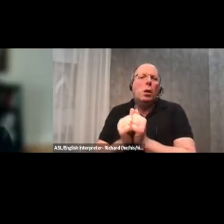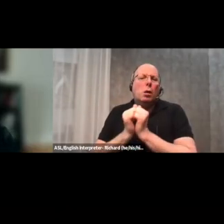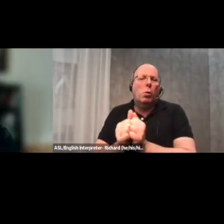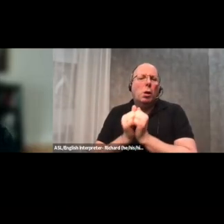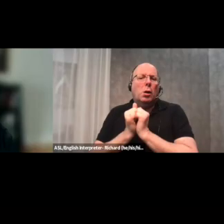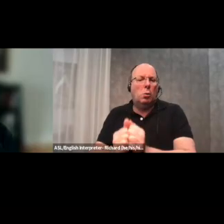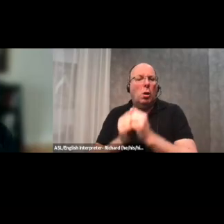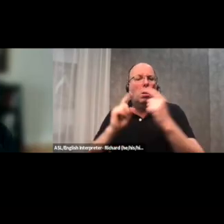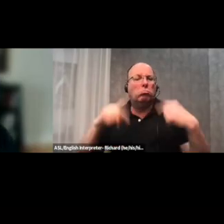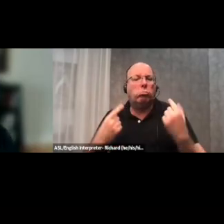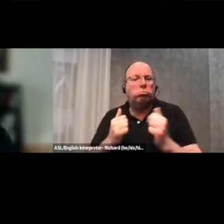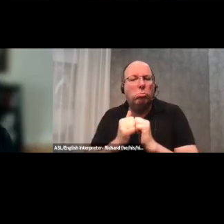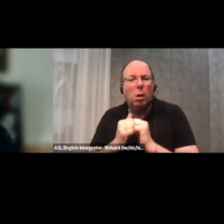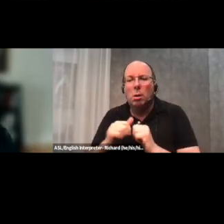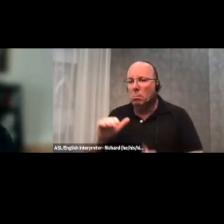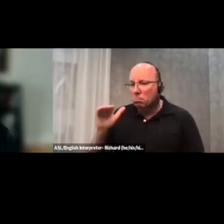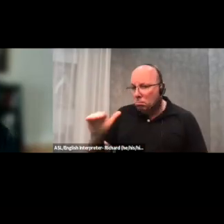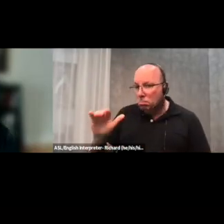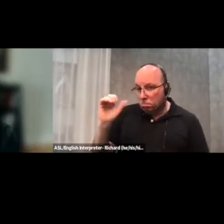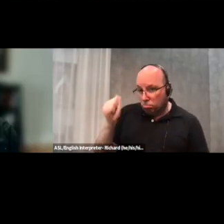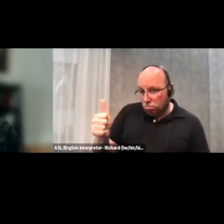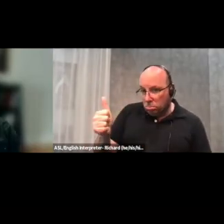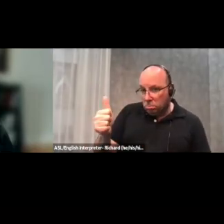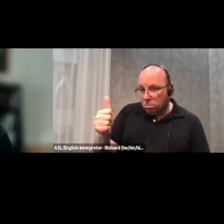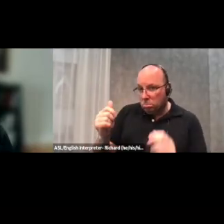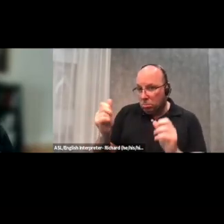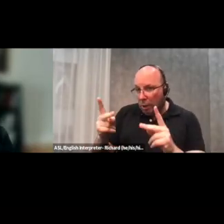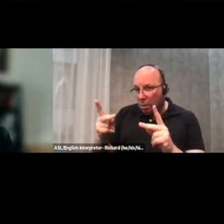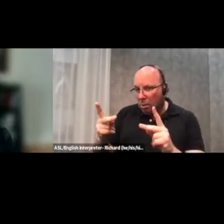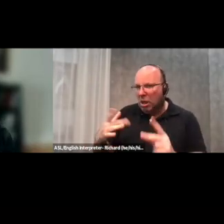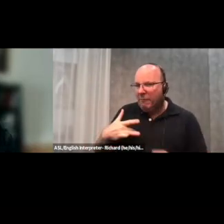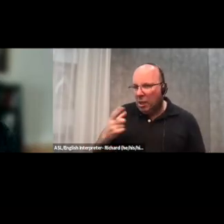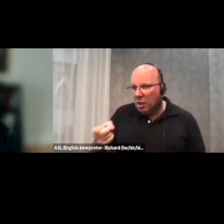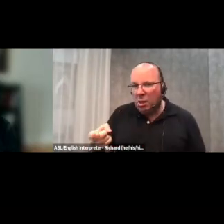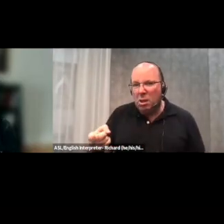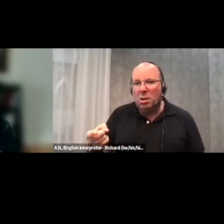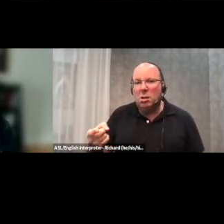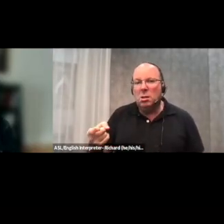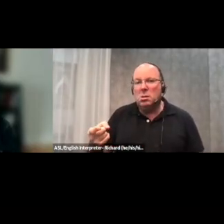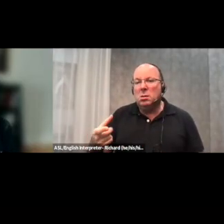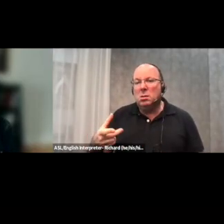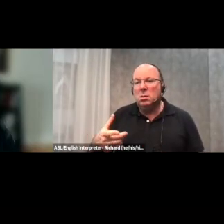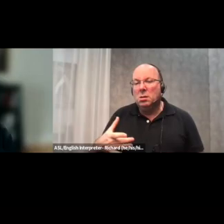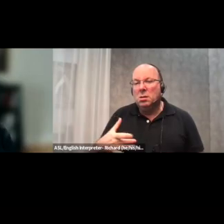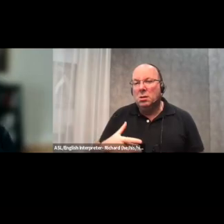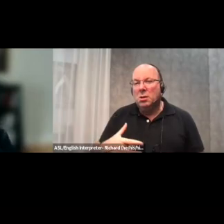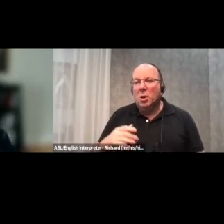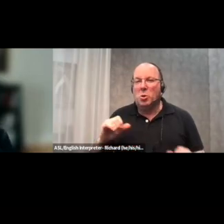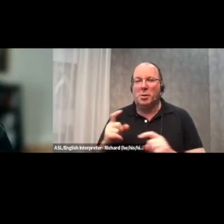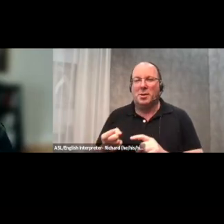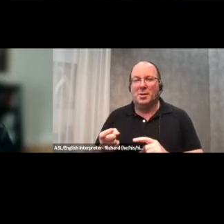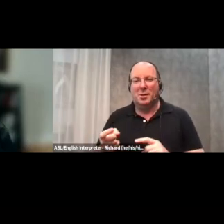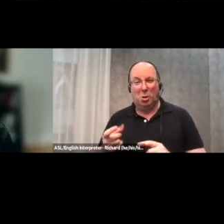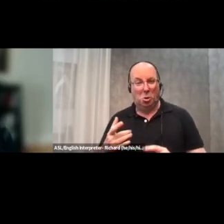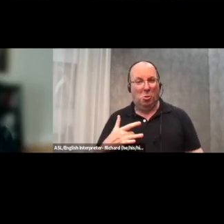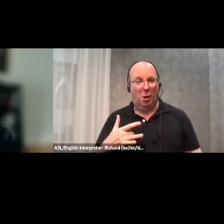while, saying, hey, is this okay? Or how are you doing over there? Or, I mean, you could say it's sexier too, like, oh, does that